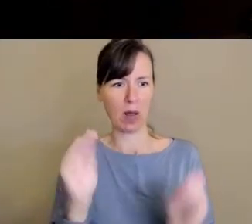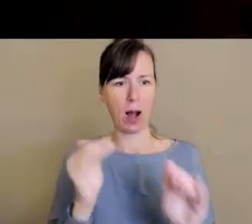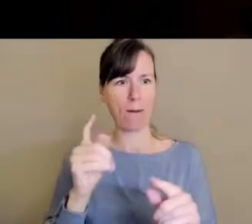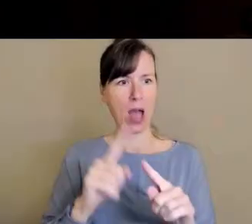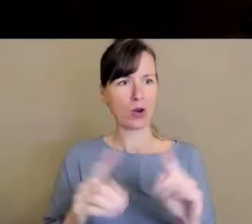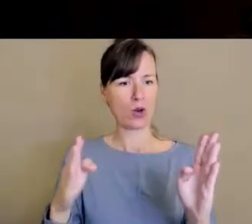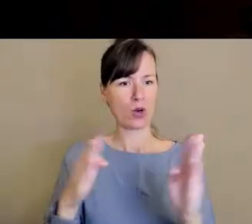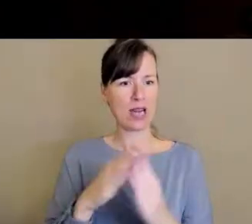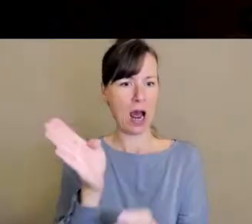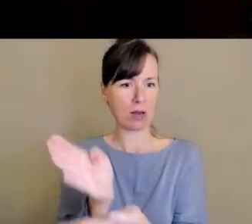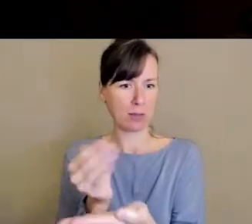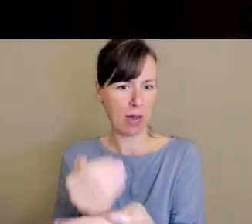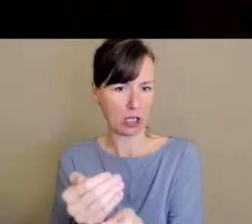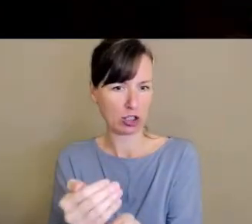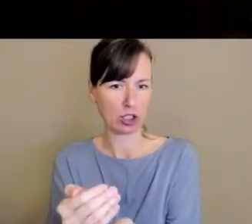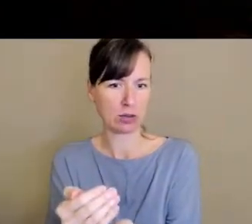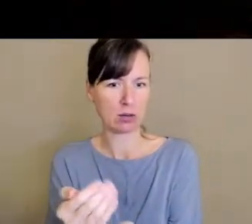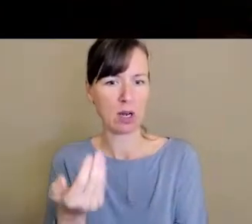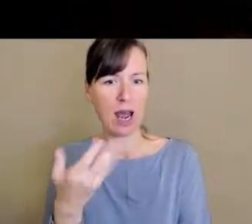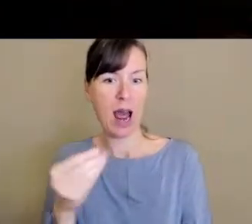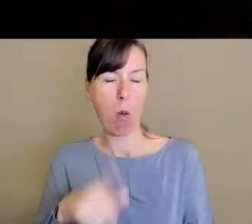Time. Wow.